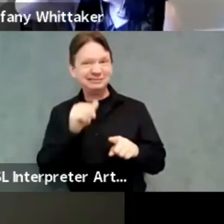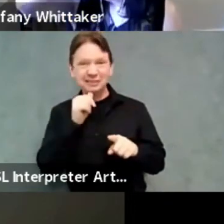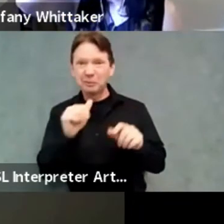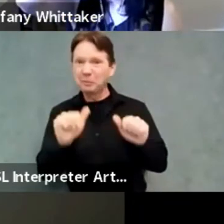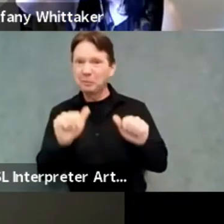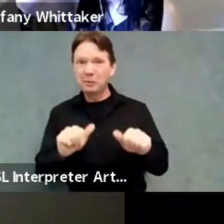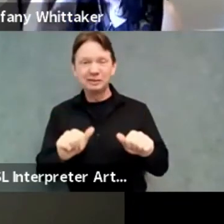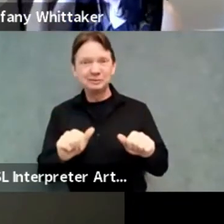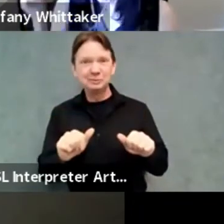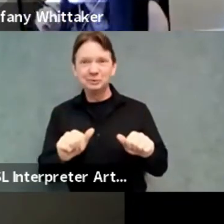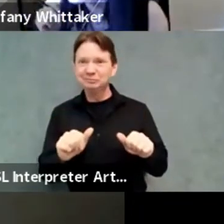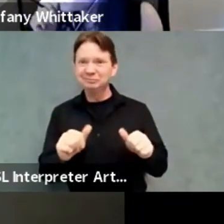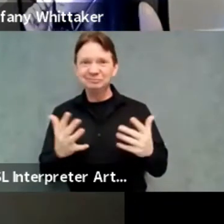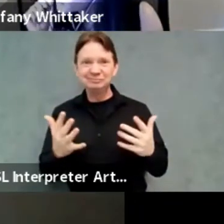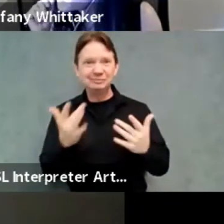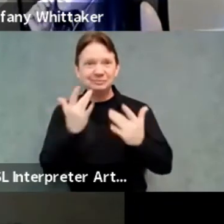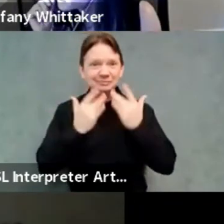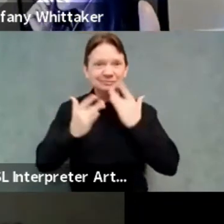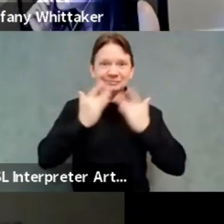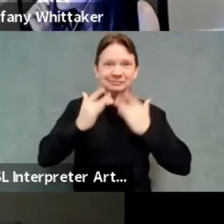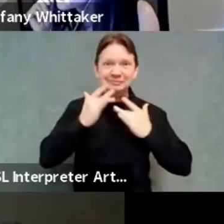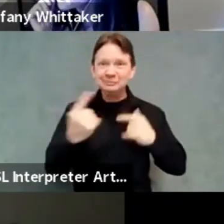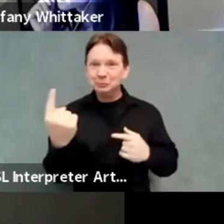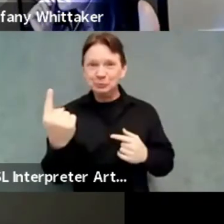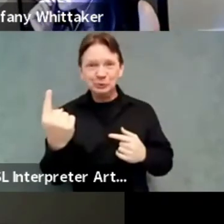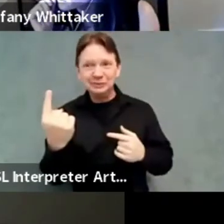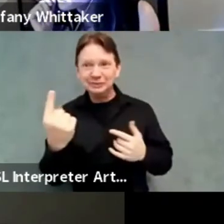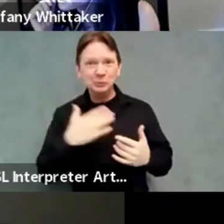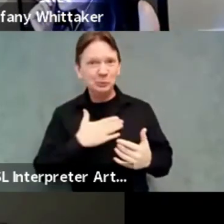help you in whatever way I can.